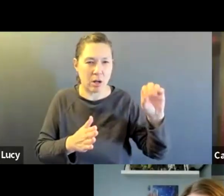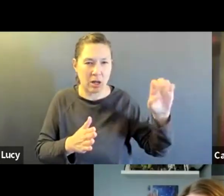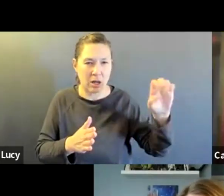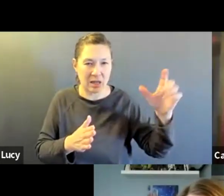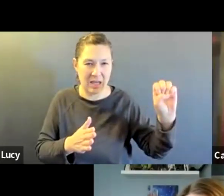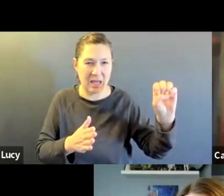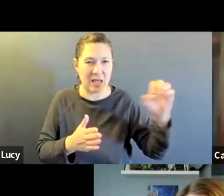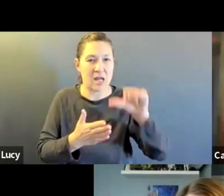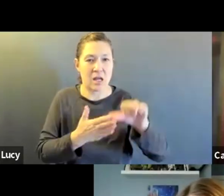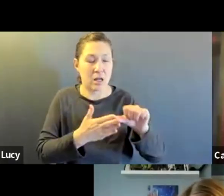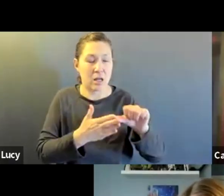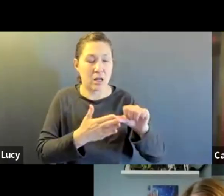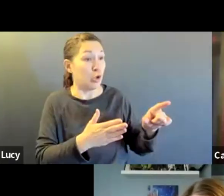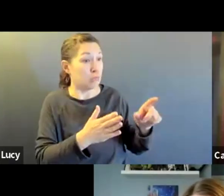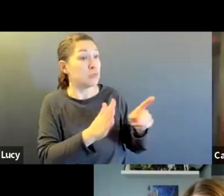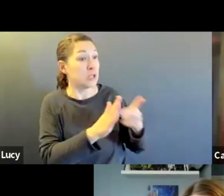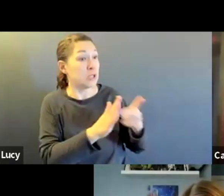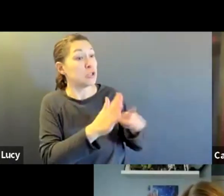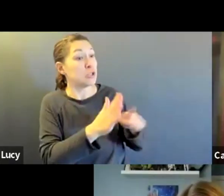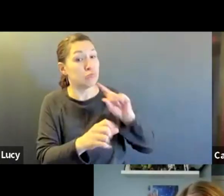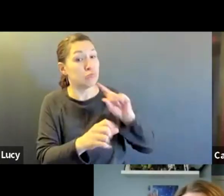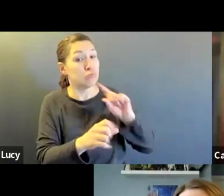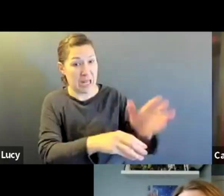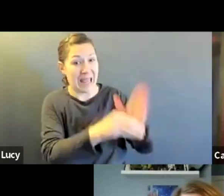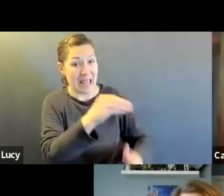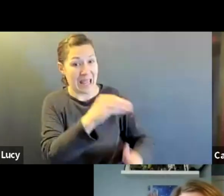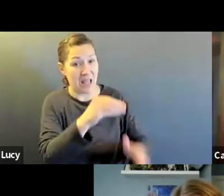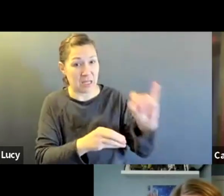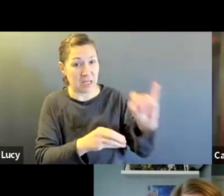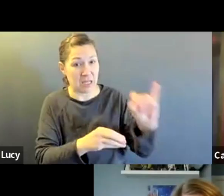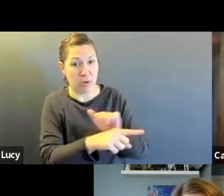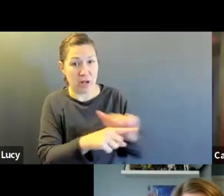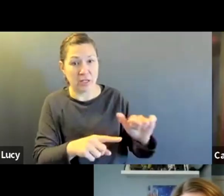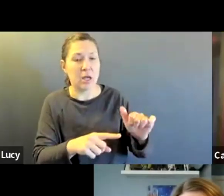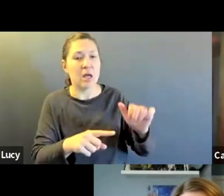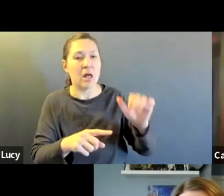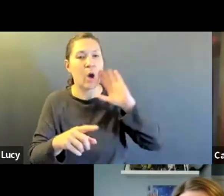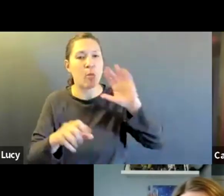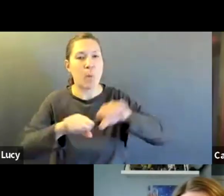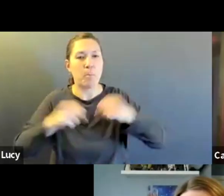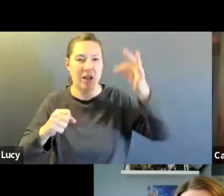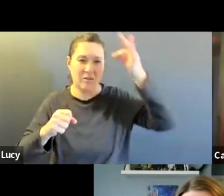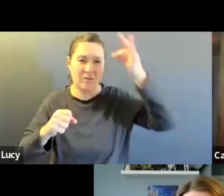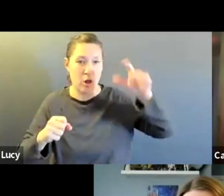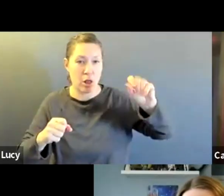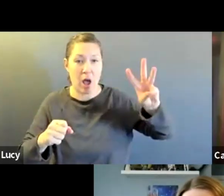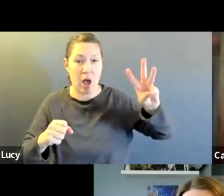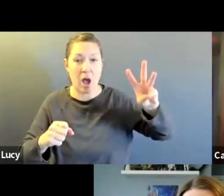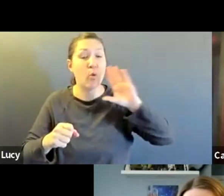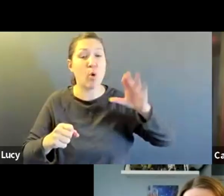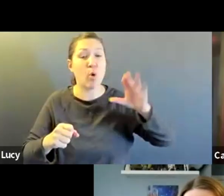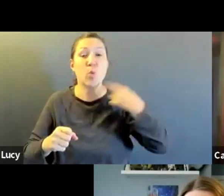of DEI practices that are in violation of federal law or risk losing their Title I funding, which are